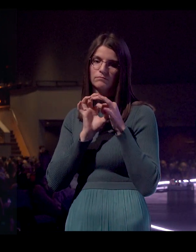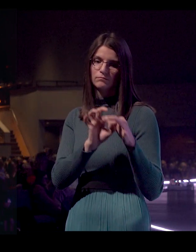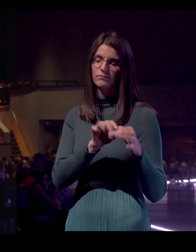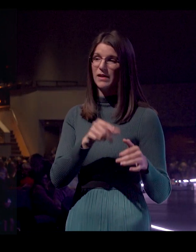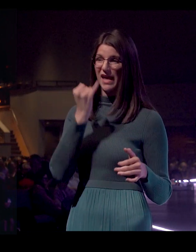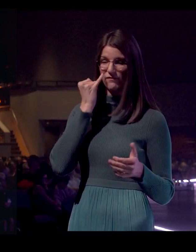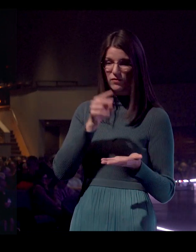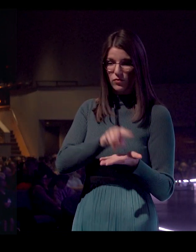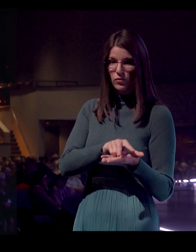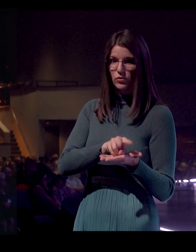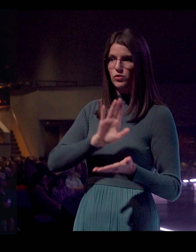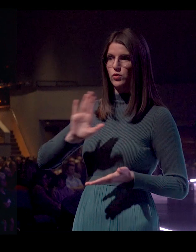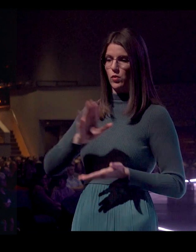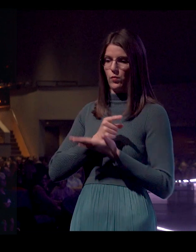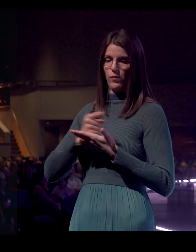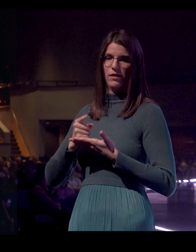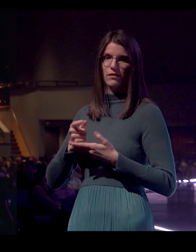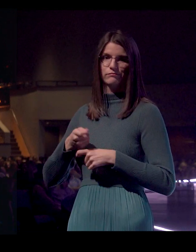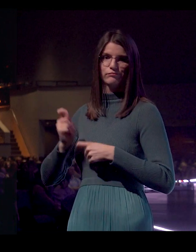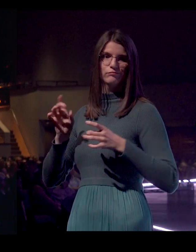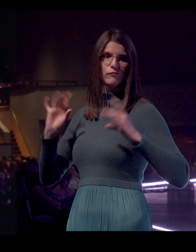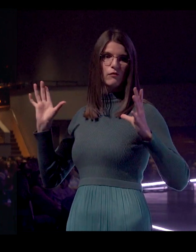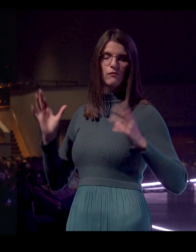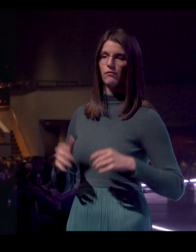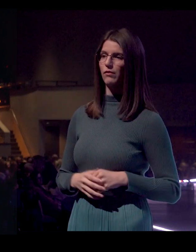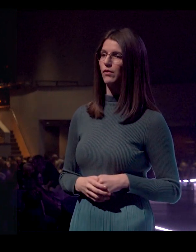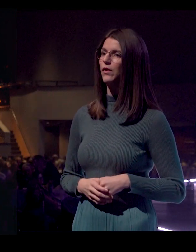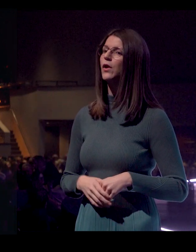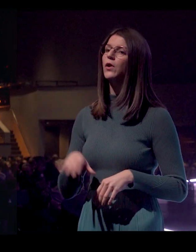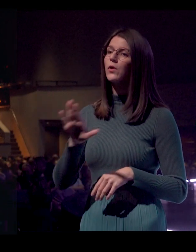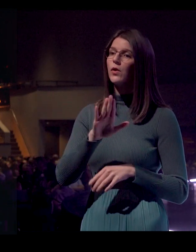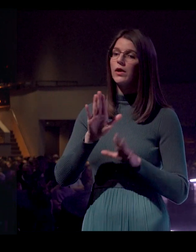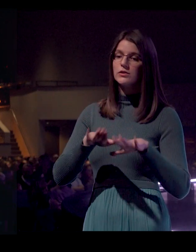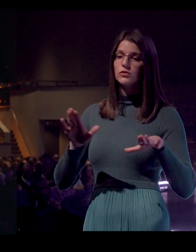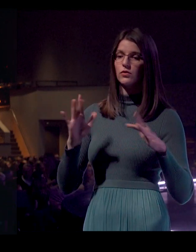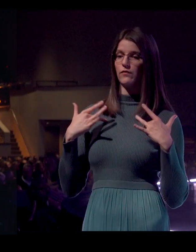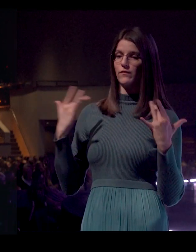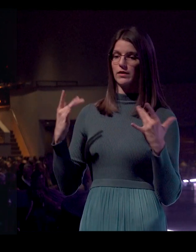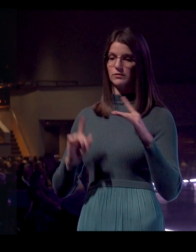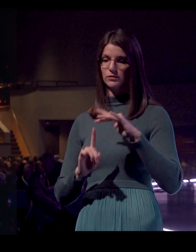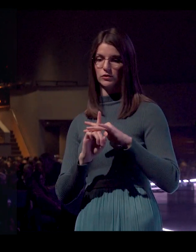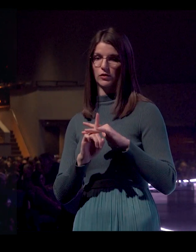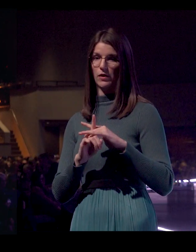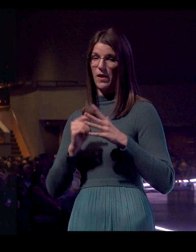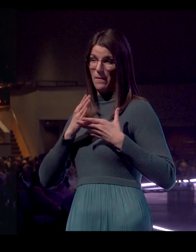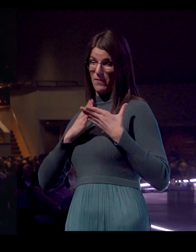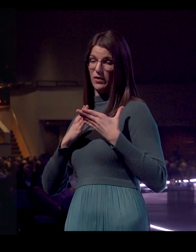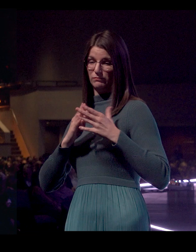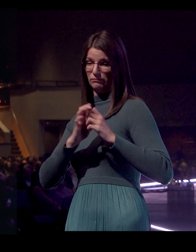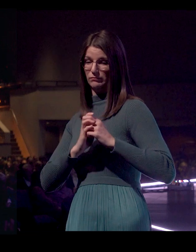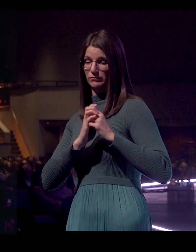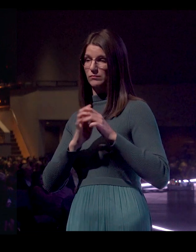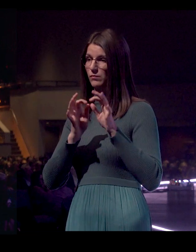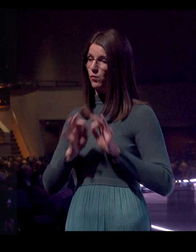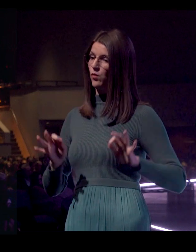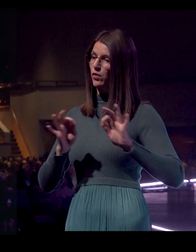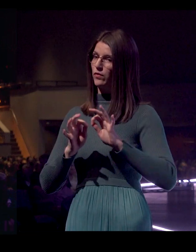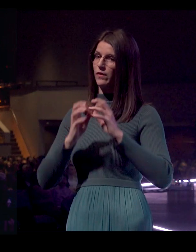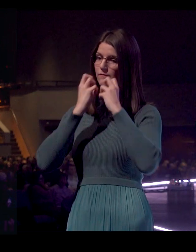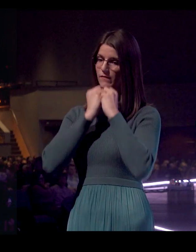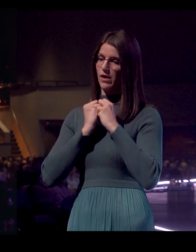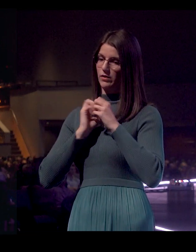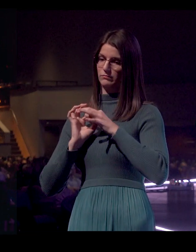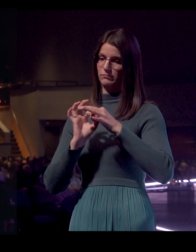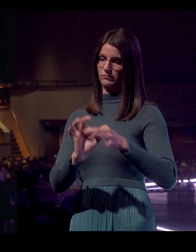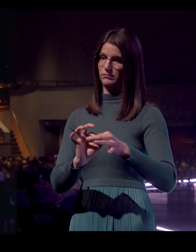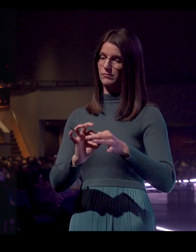events. There's a part of you that's worshiping. You're placing your worth or value in your kids. It's not all bad. When you stay late at